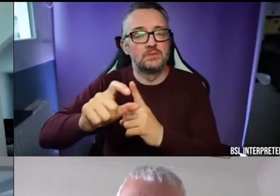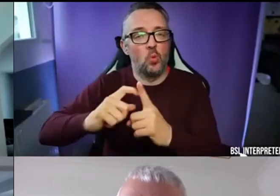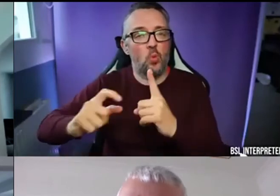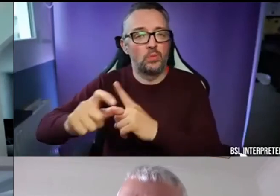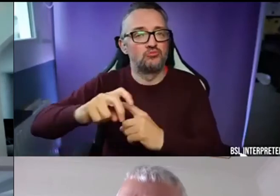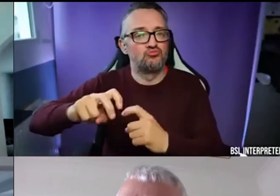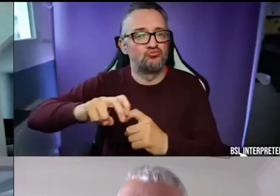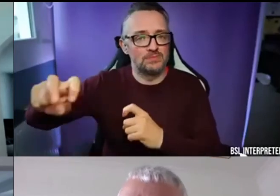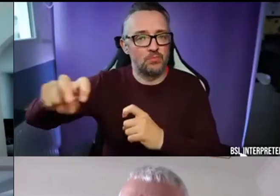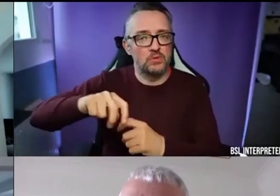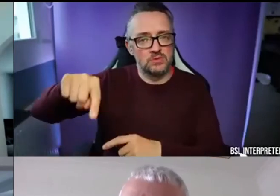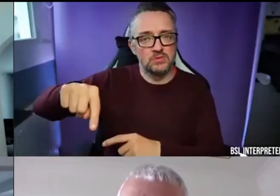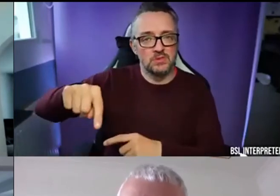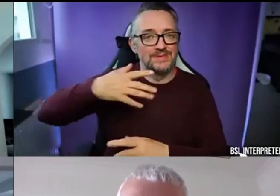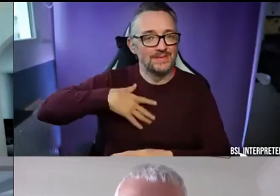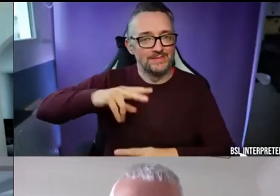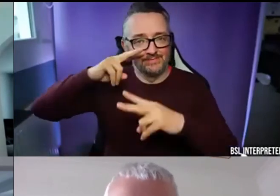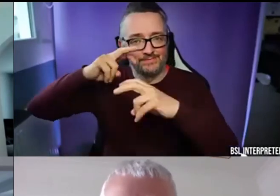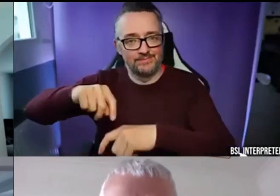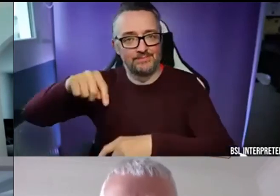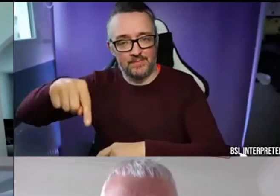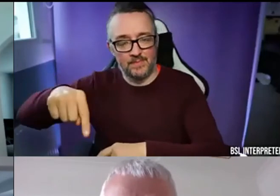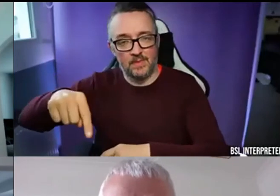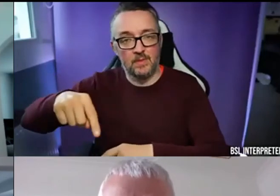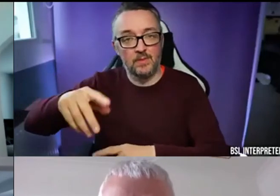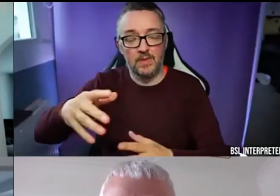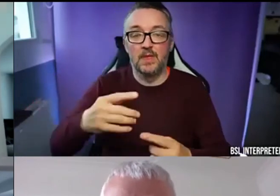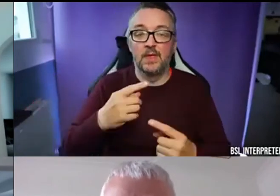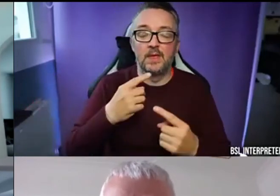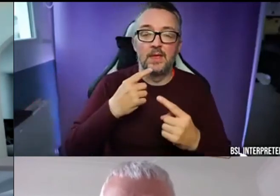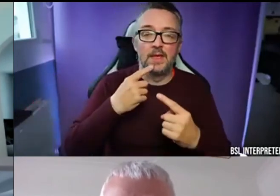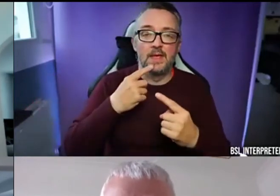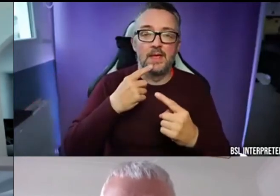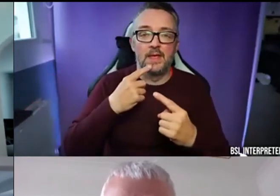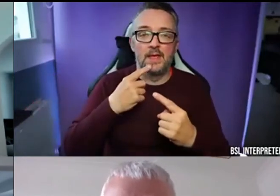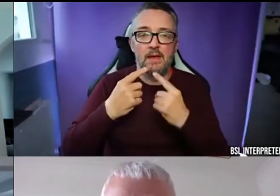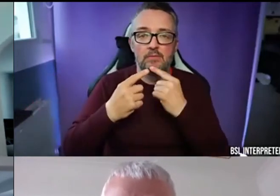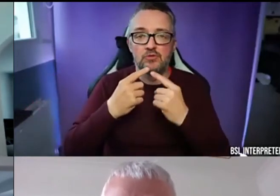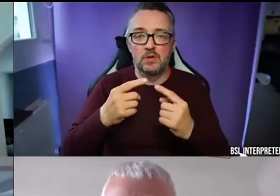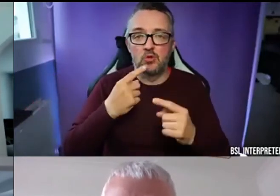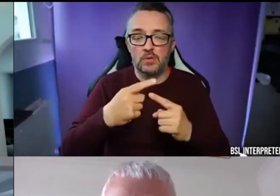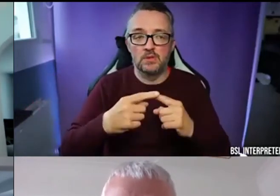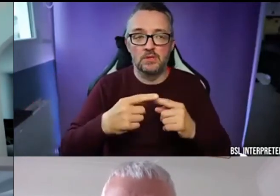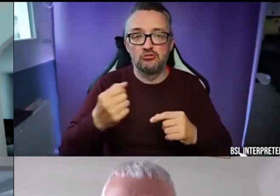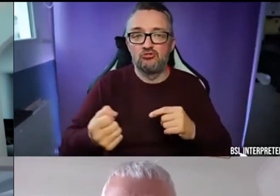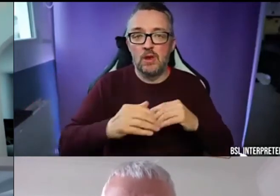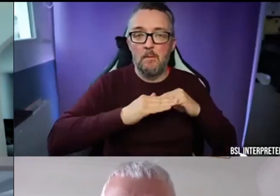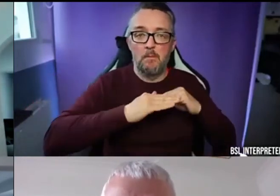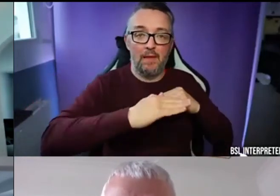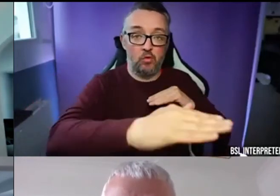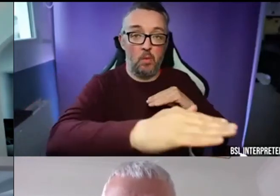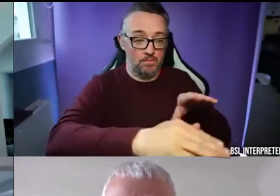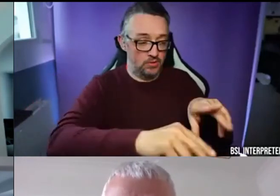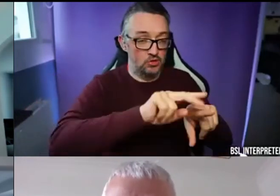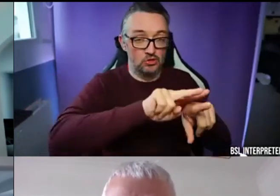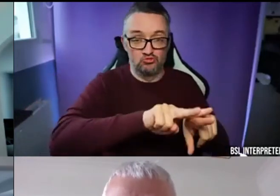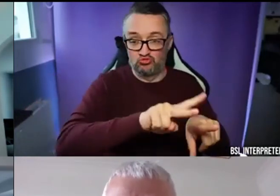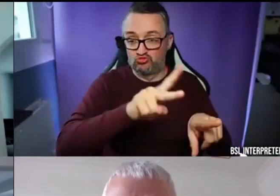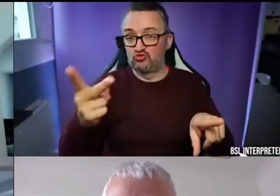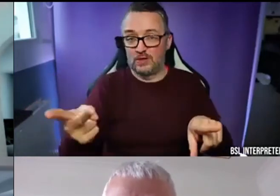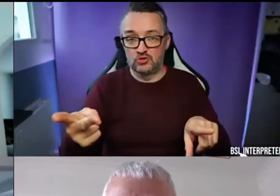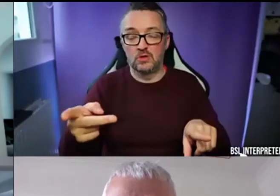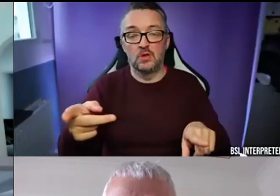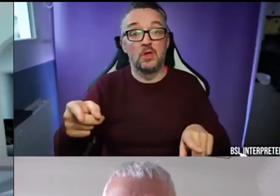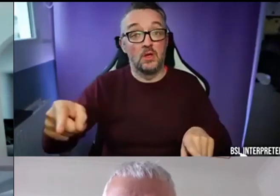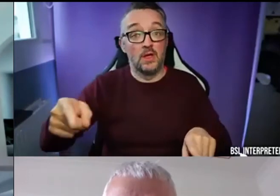things, again, this was mentioned before, but information about changing platforms, if that can be integrated with